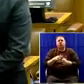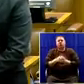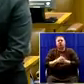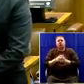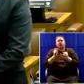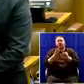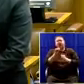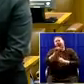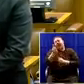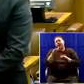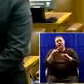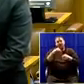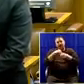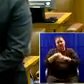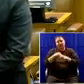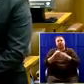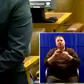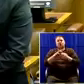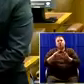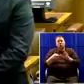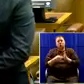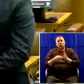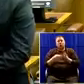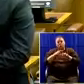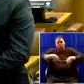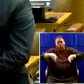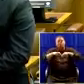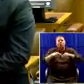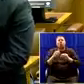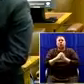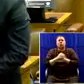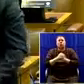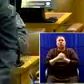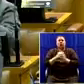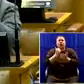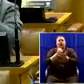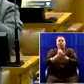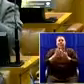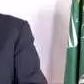are other people in that room that are assisting him with the answers, I would submit it's a violation of the rules.